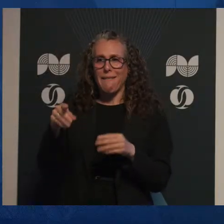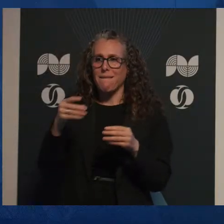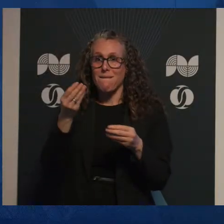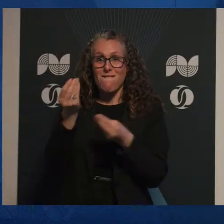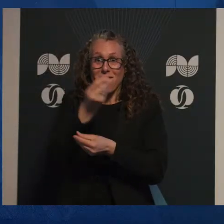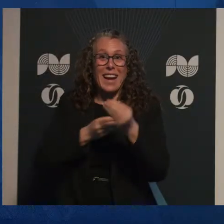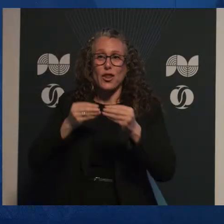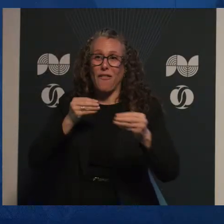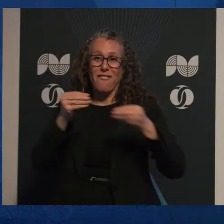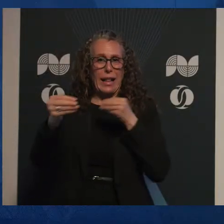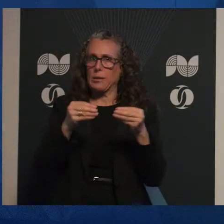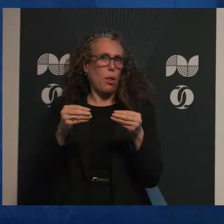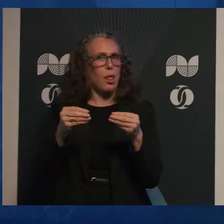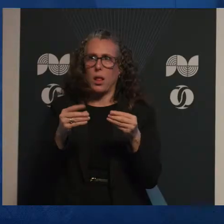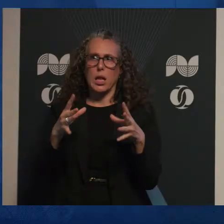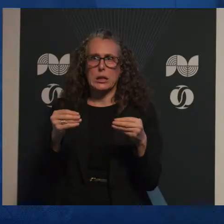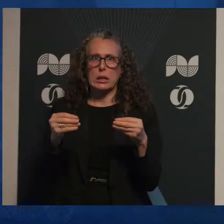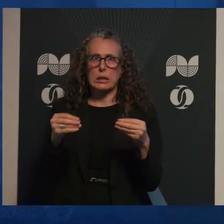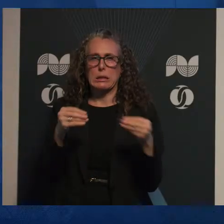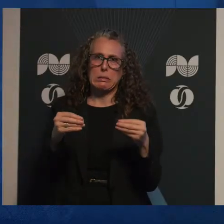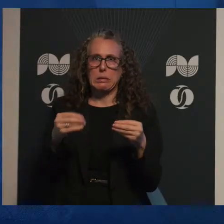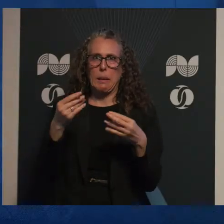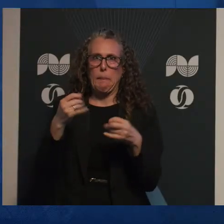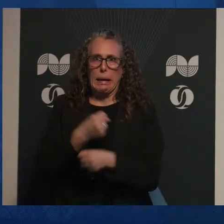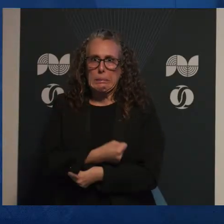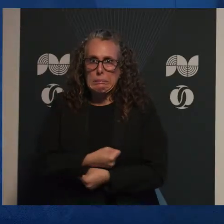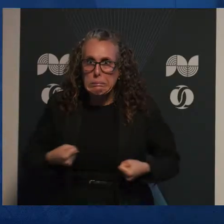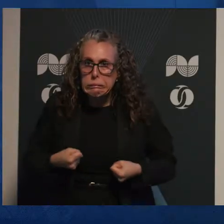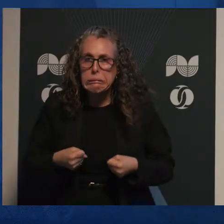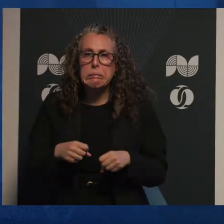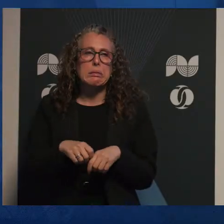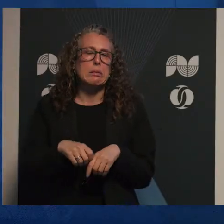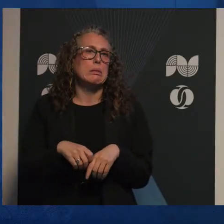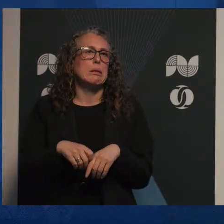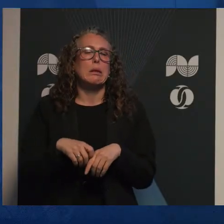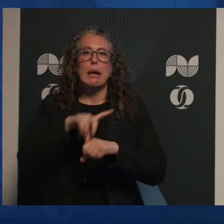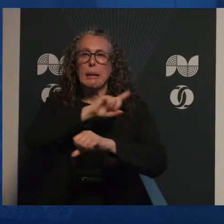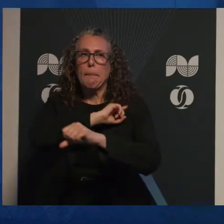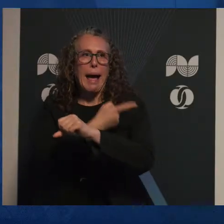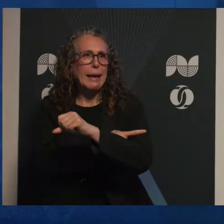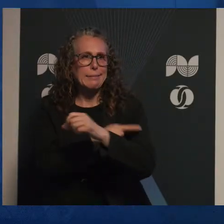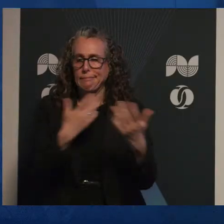with poor levels of capacity, with governance